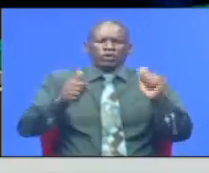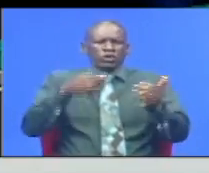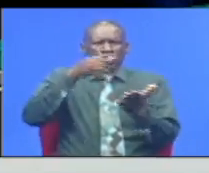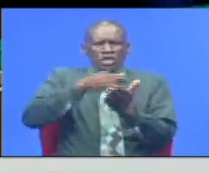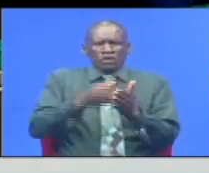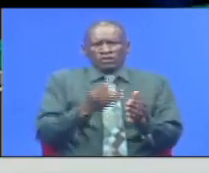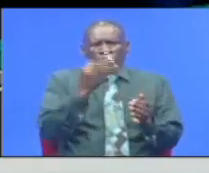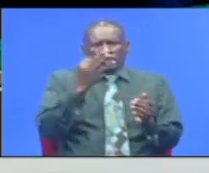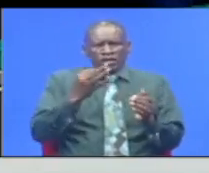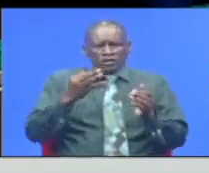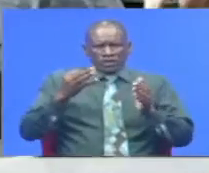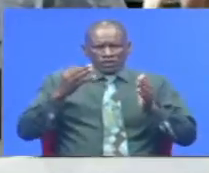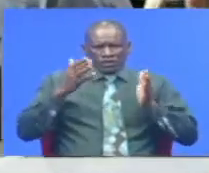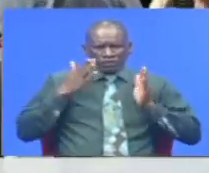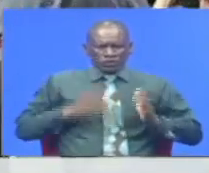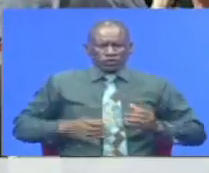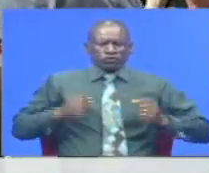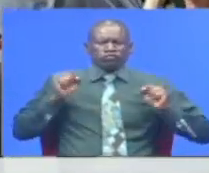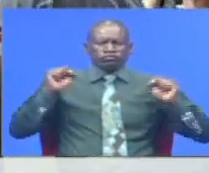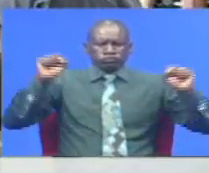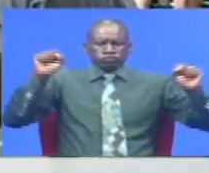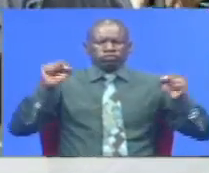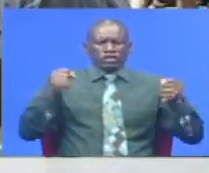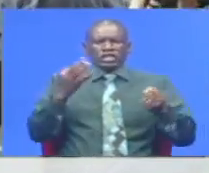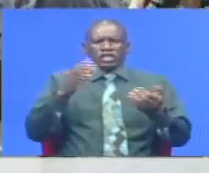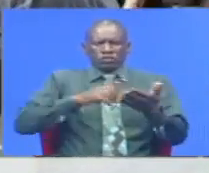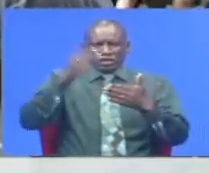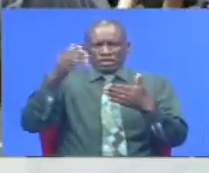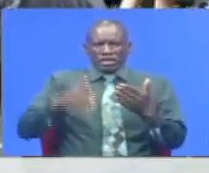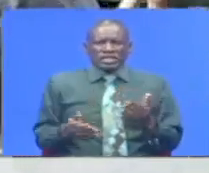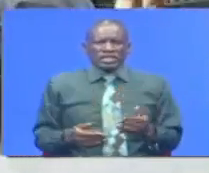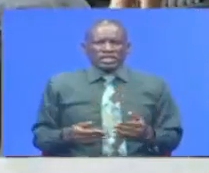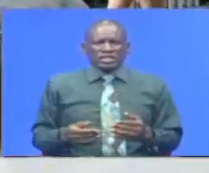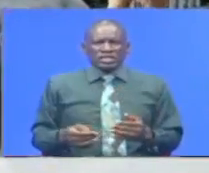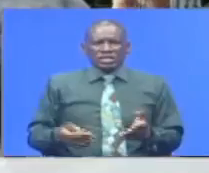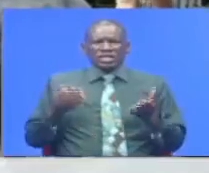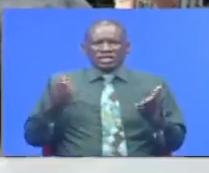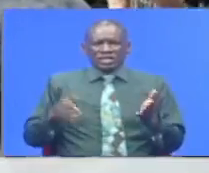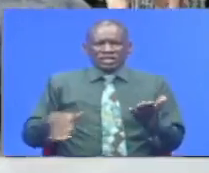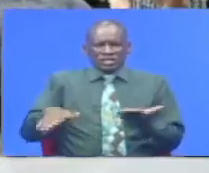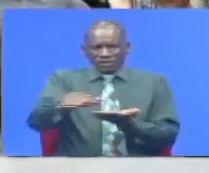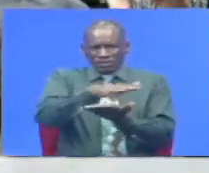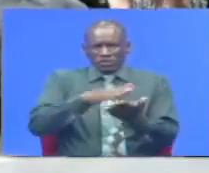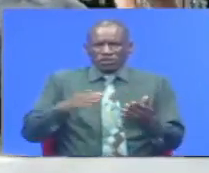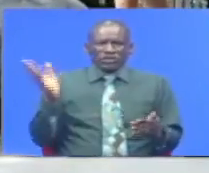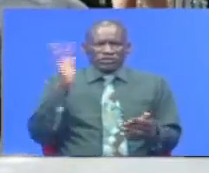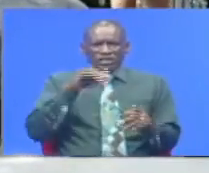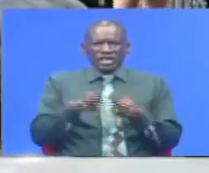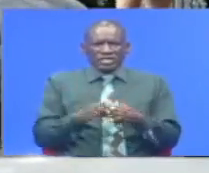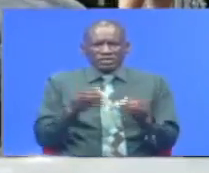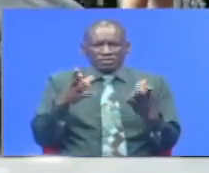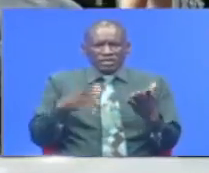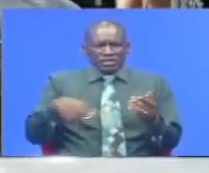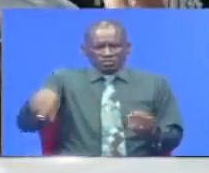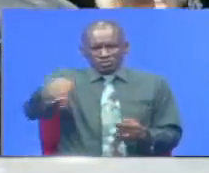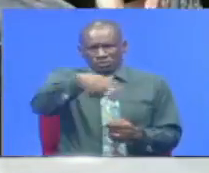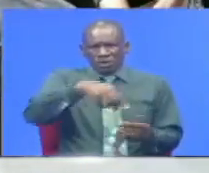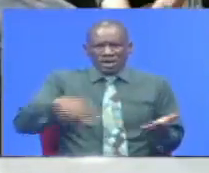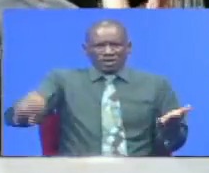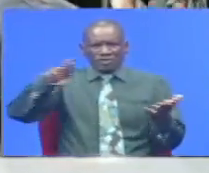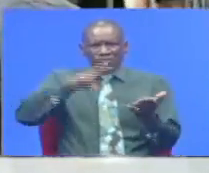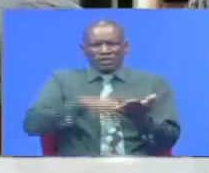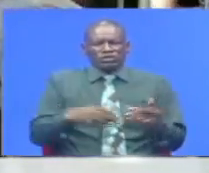three physical workouts over three weekends. Ranking on the chart is based on completing as many rounds and repetitions of the